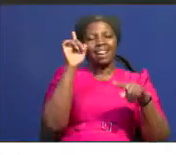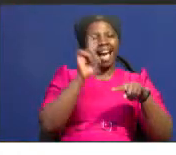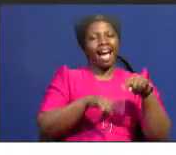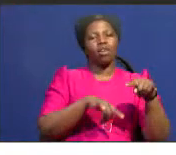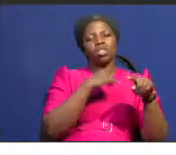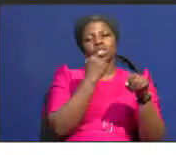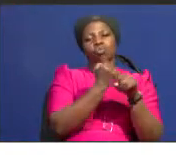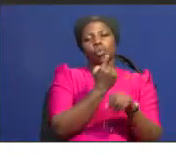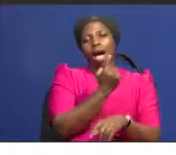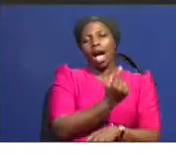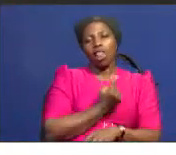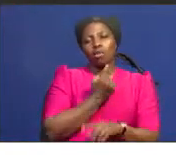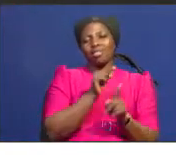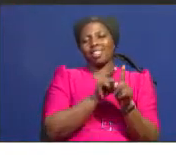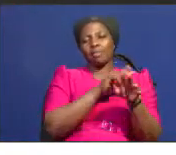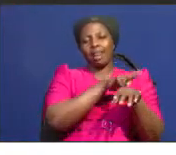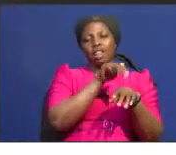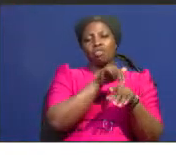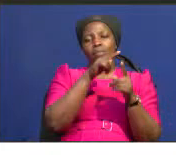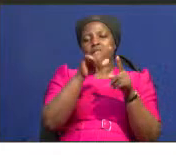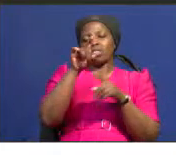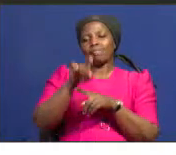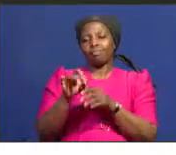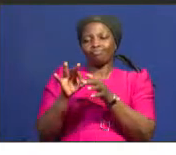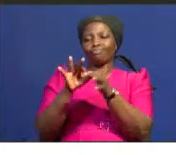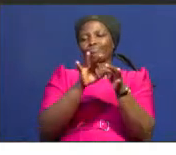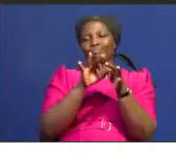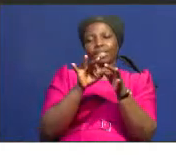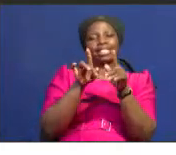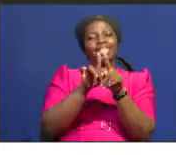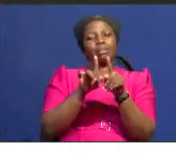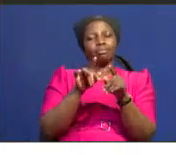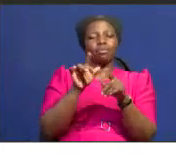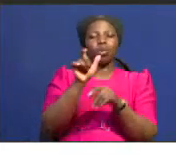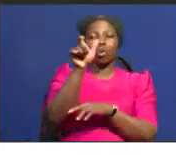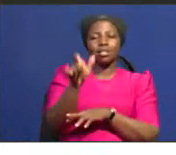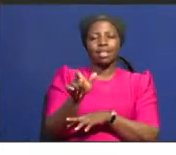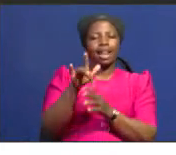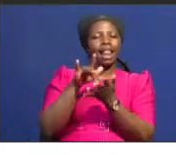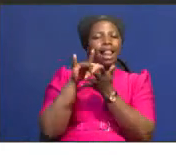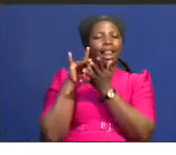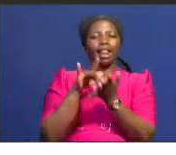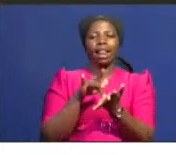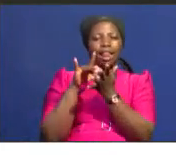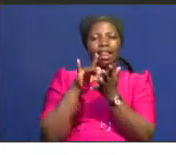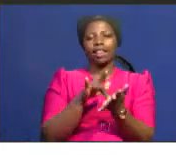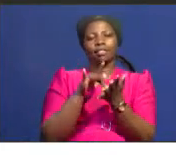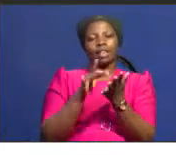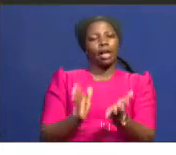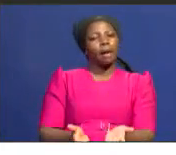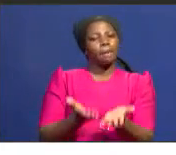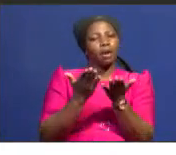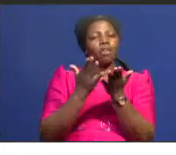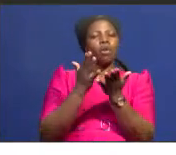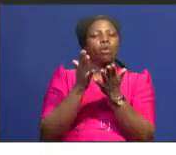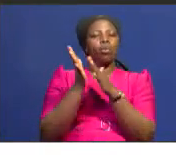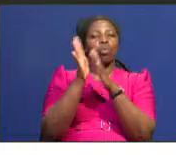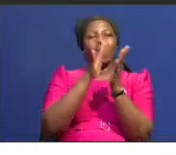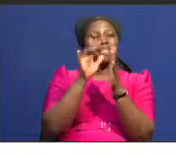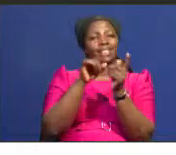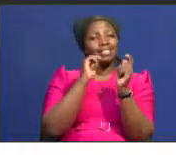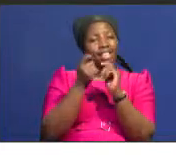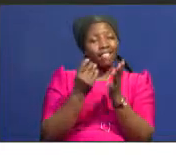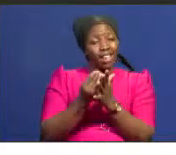come together as a continent and insist in enhancing climate change financing. If